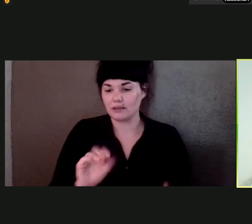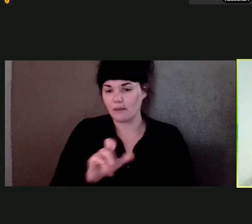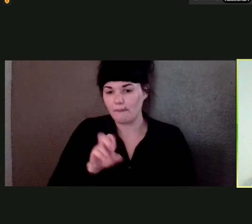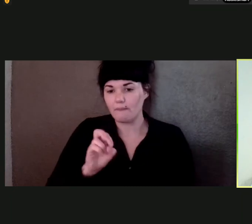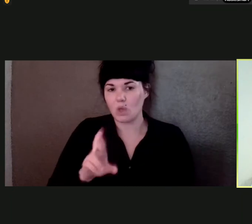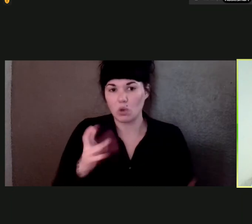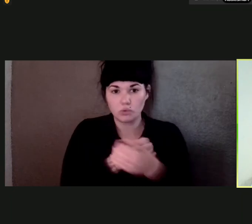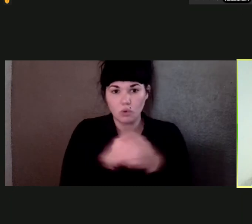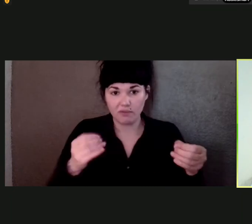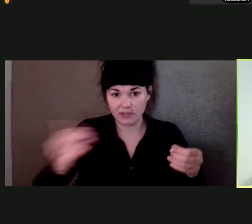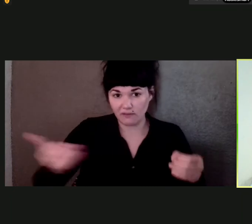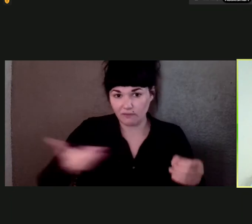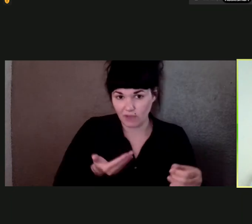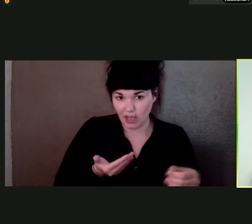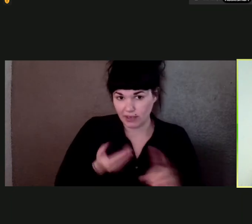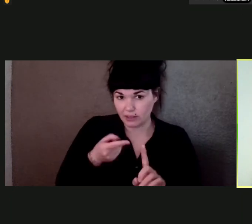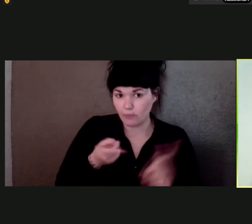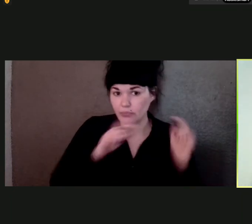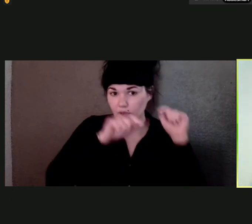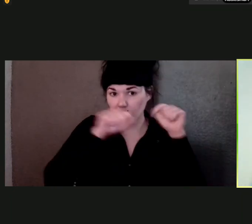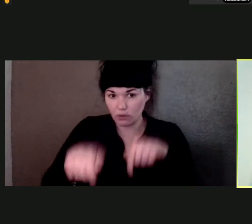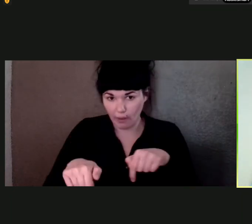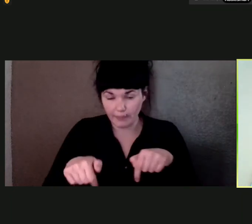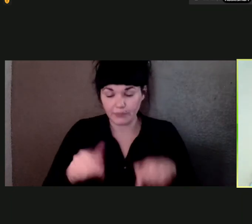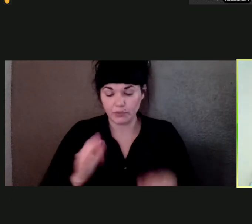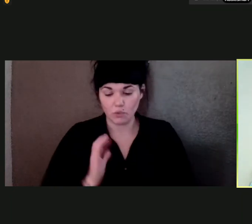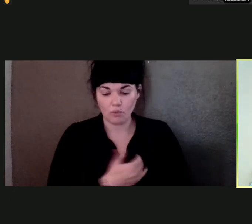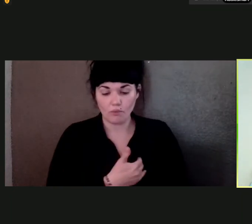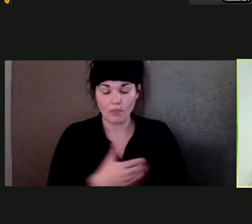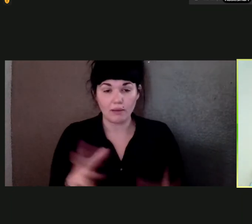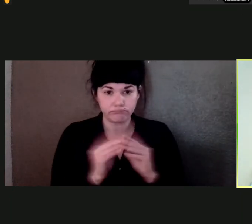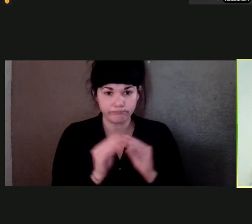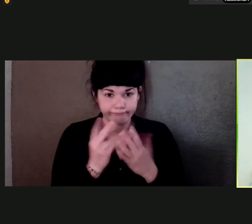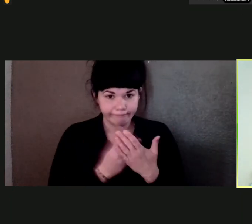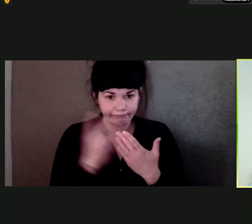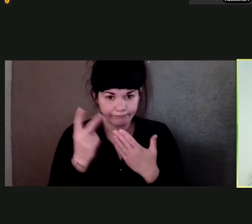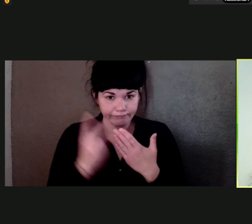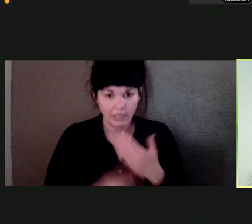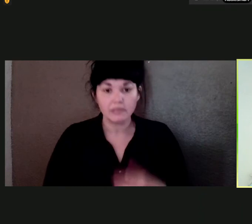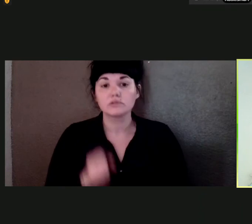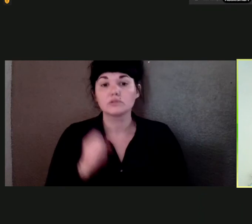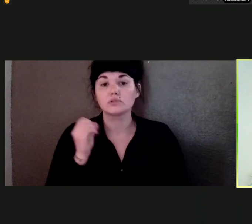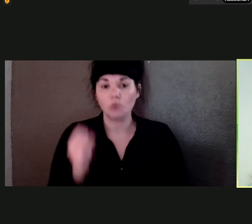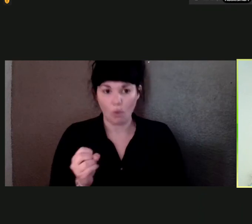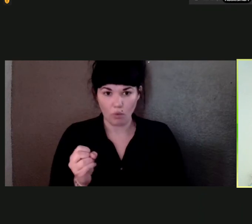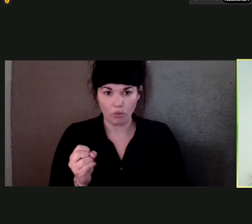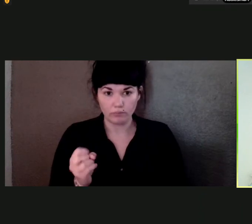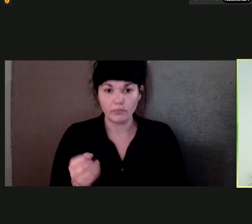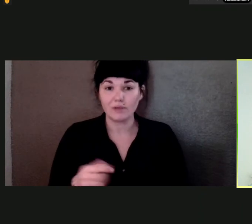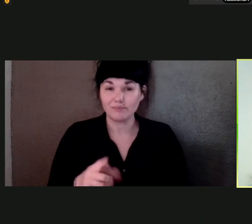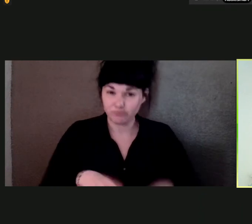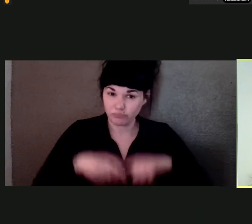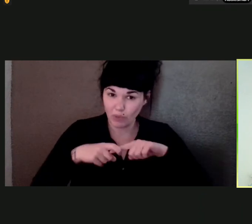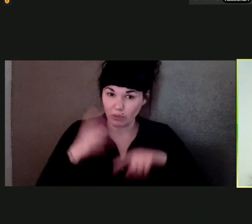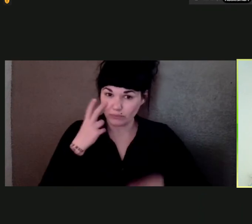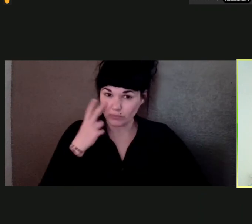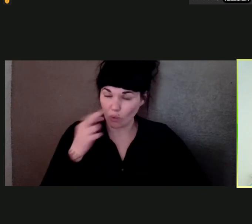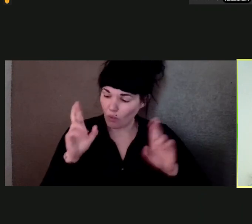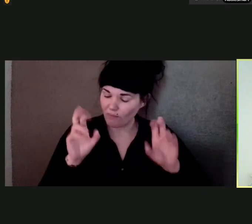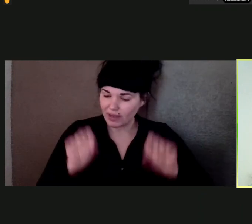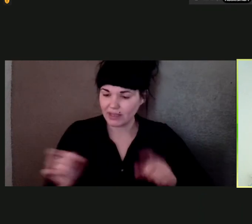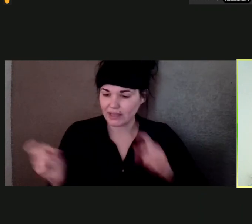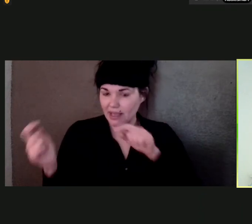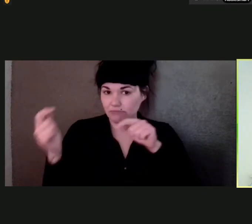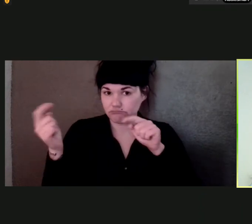listening session with us here at our COVID 313 town hall. So stay tuned for that, because we hope he's able to join us and hear the voices of